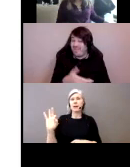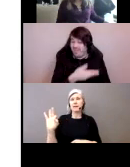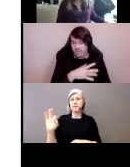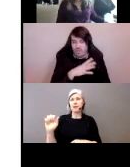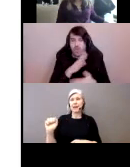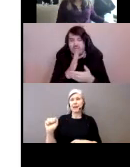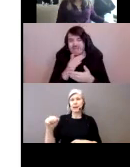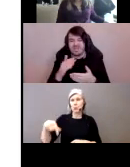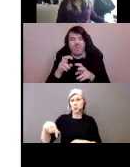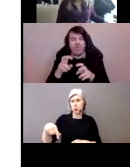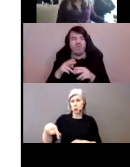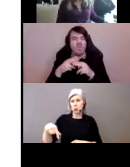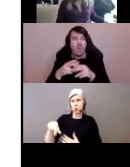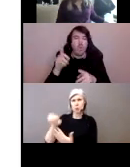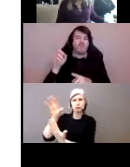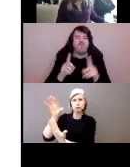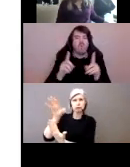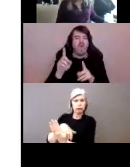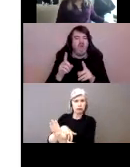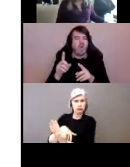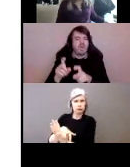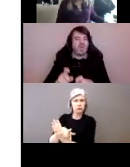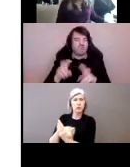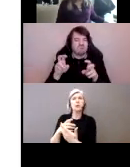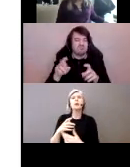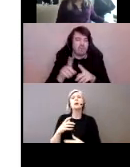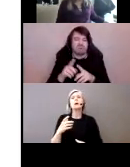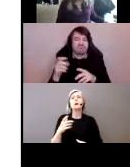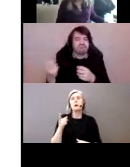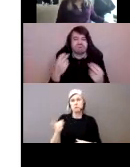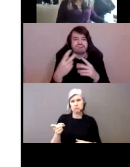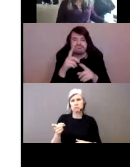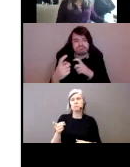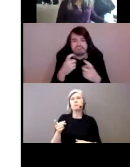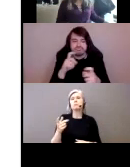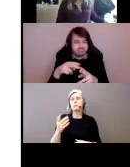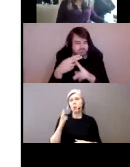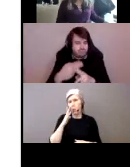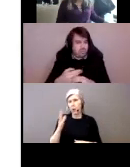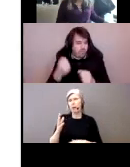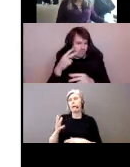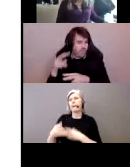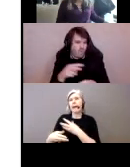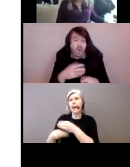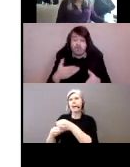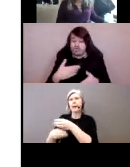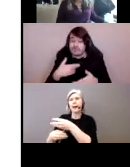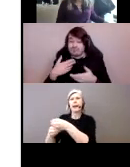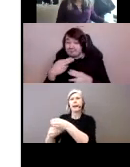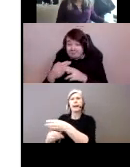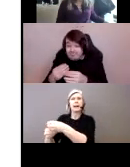brought into our presentation today, but we'll continue to update those over time as we have more